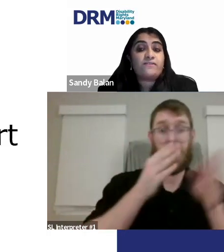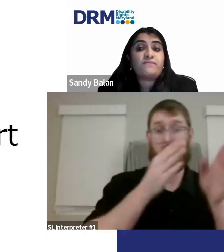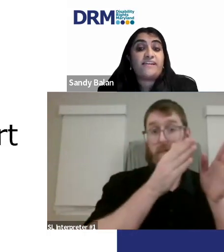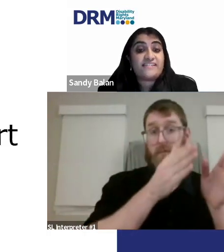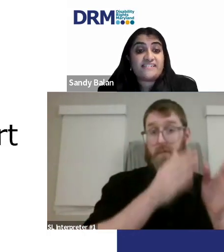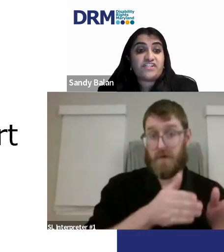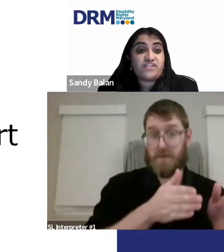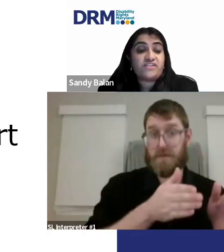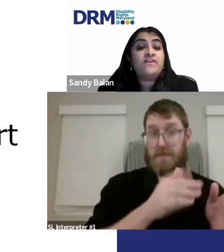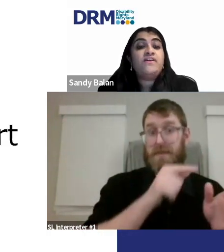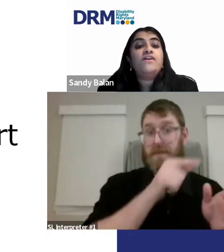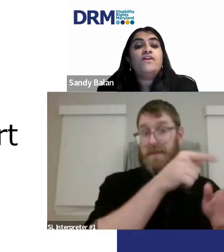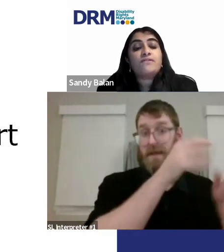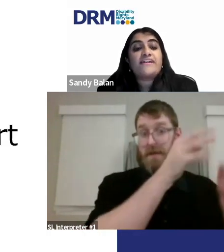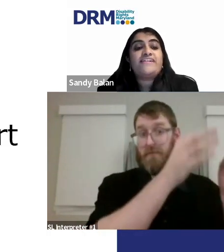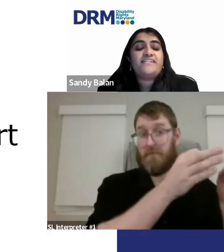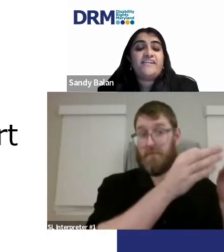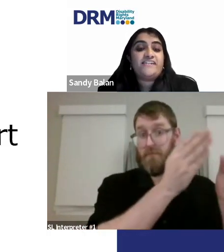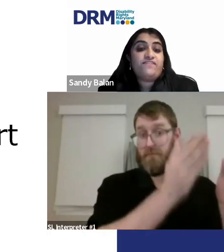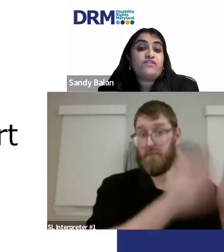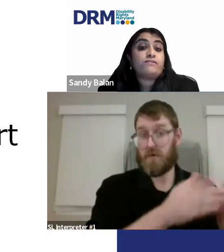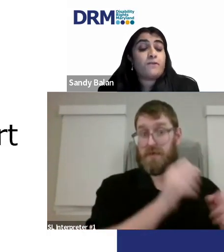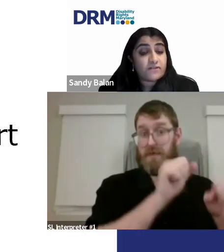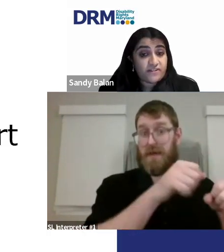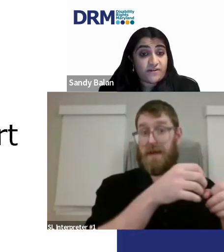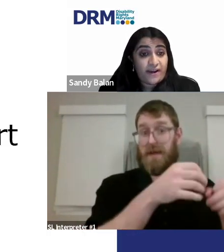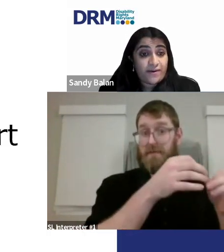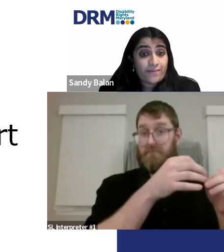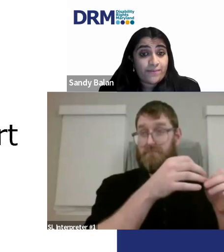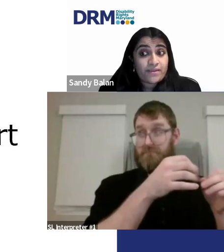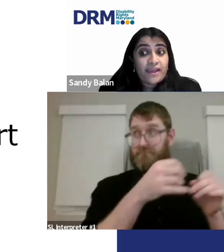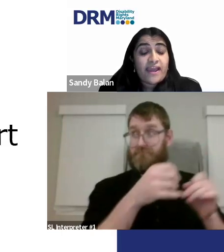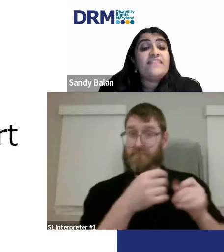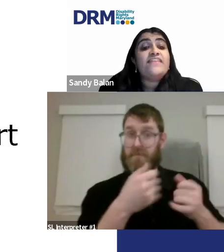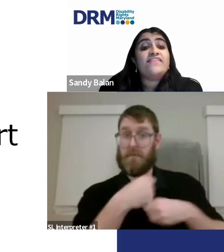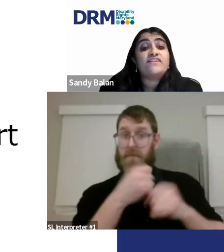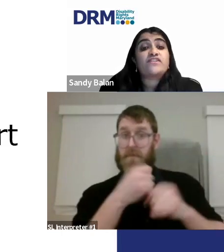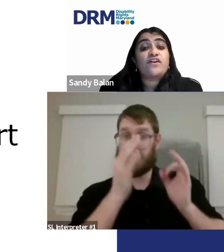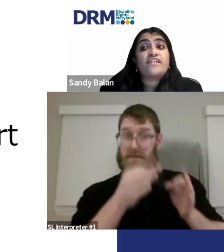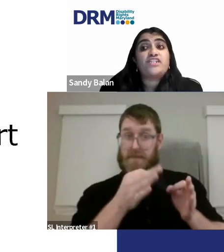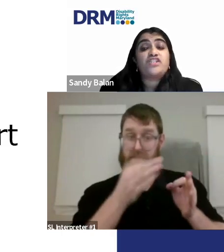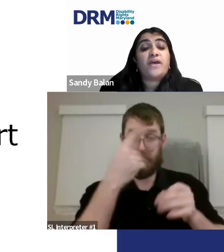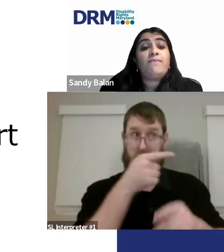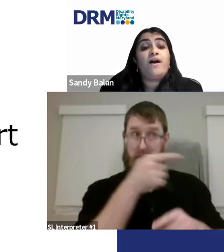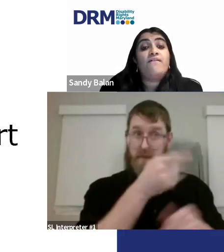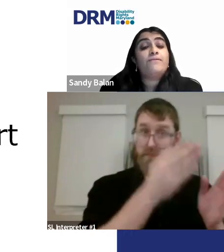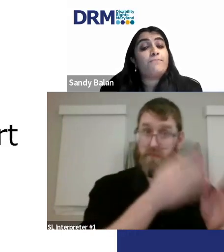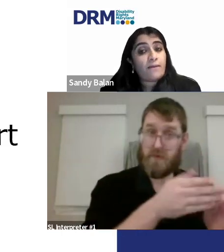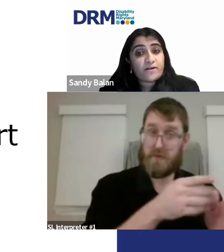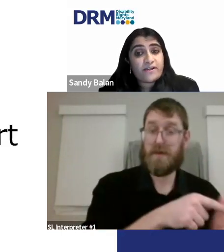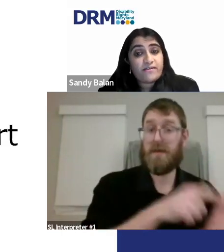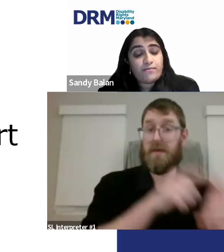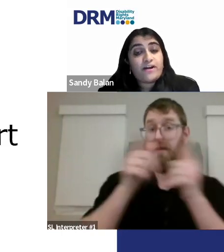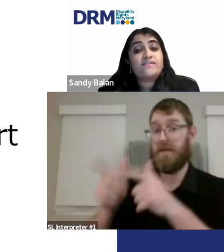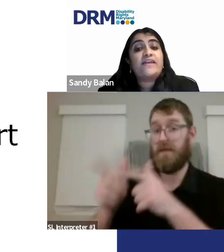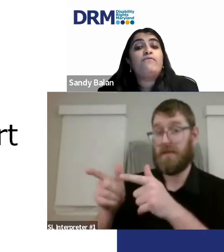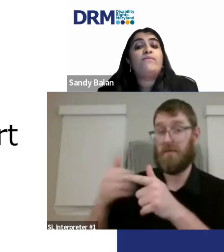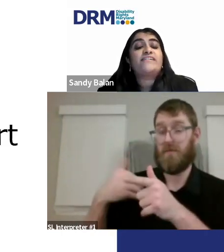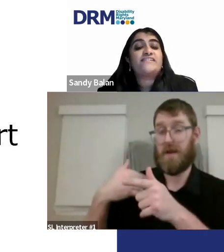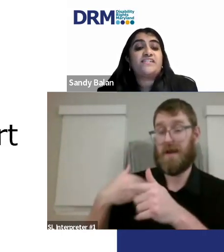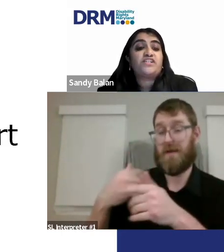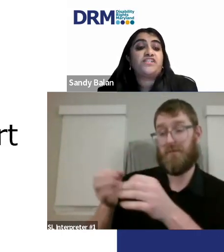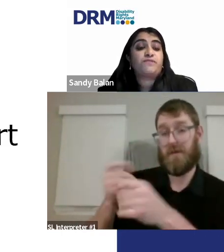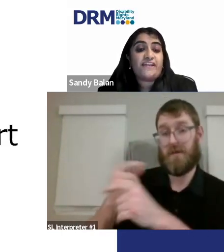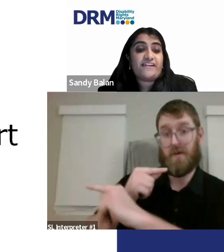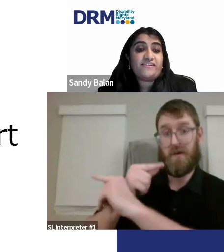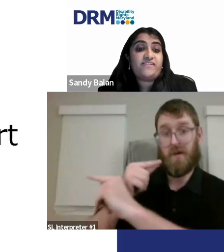will be able to make decisions related to the individual's personal care. And then there's guardianship of the property, where they